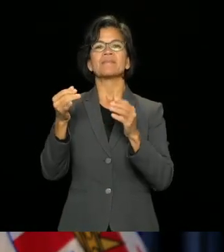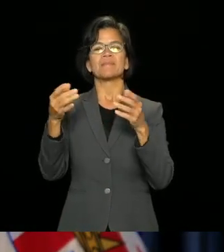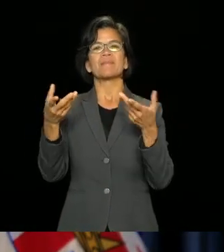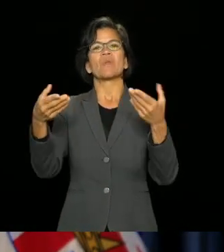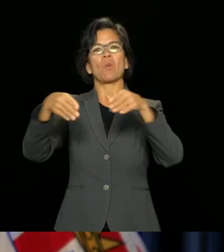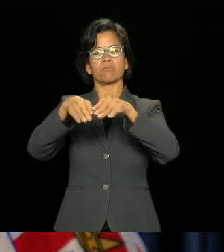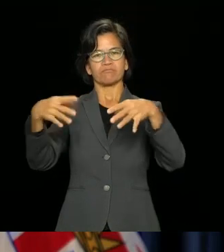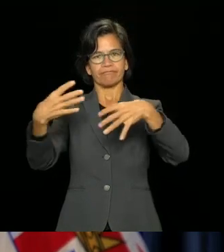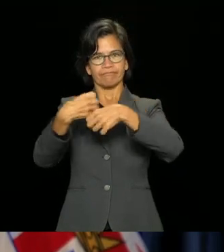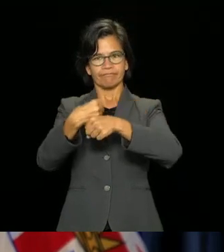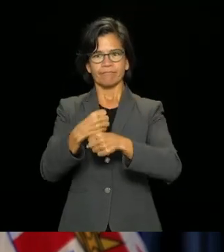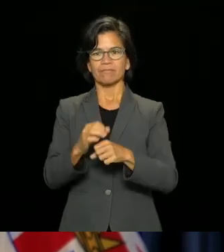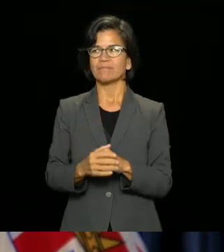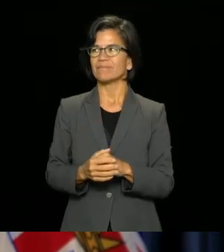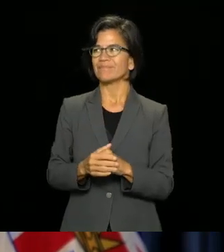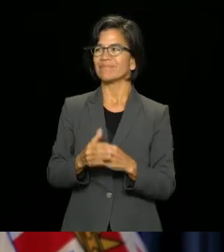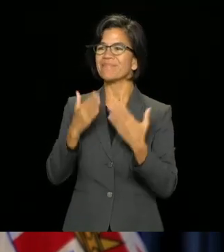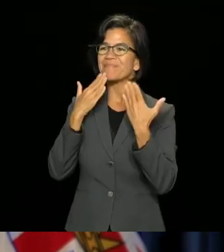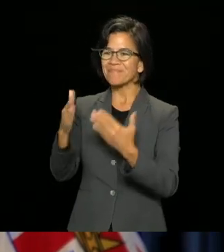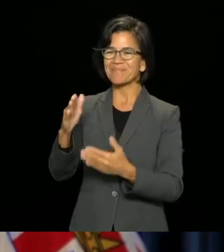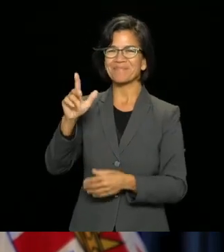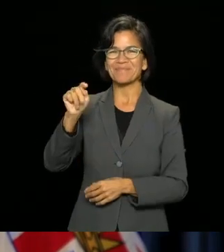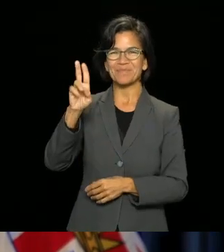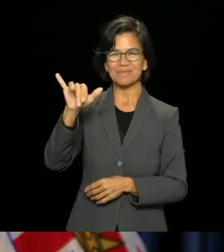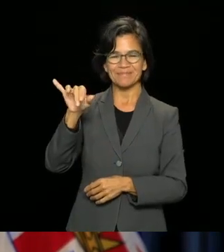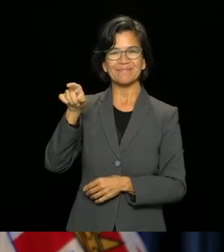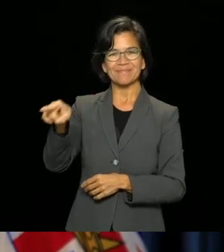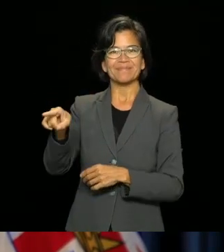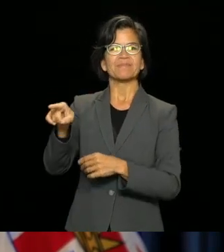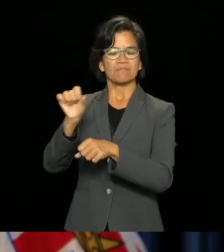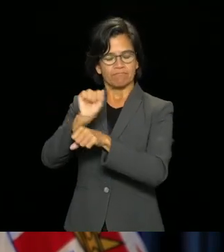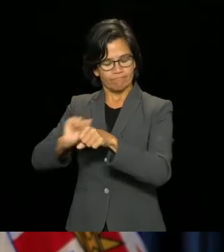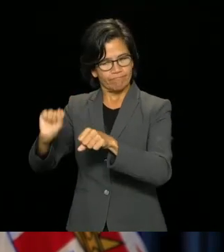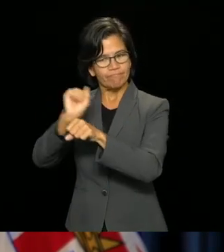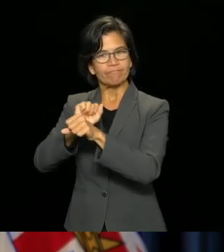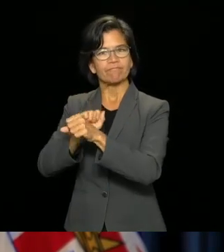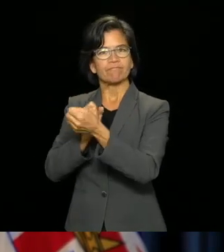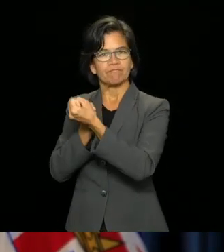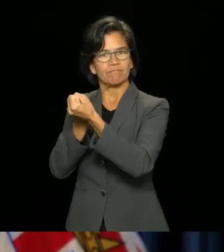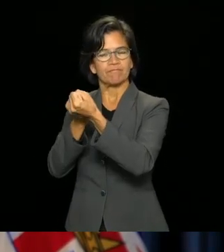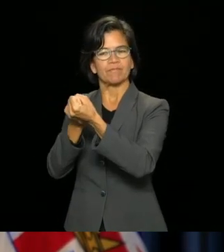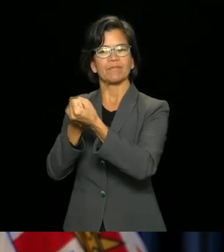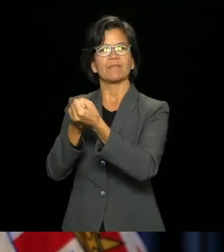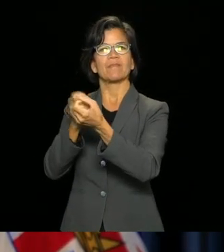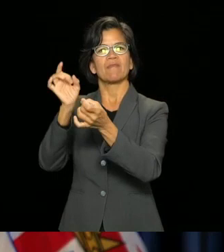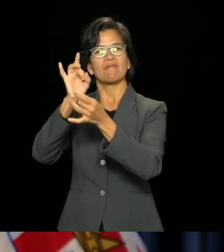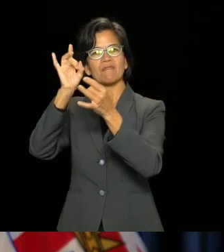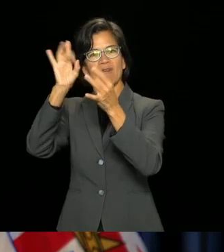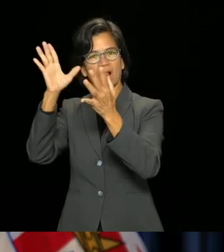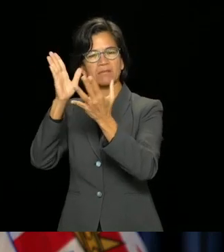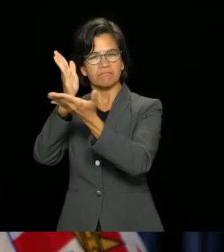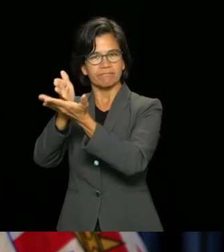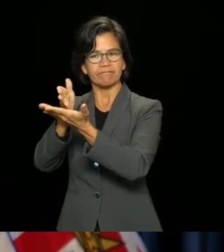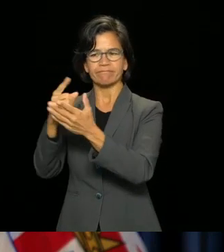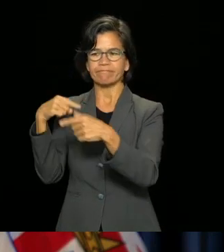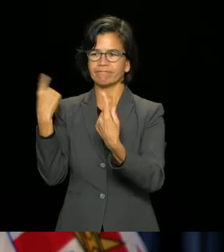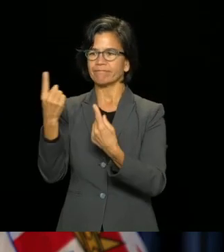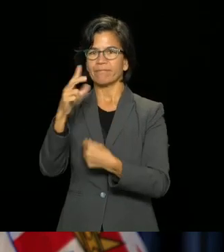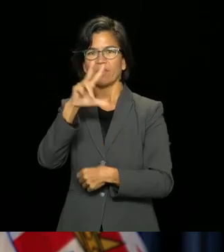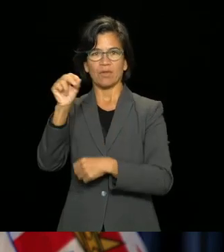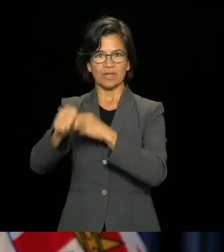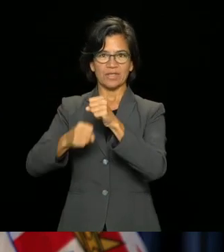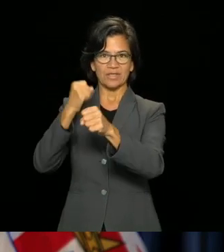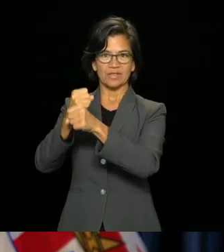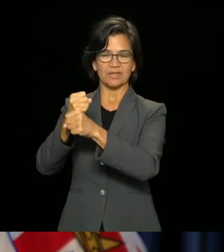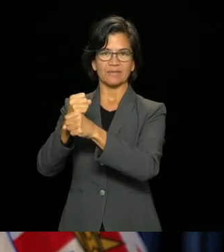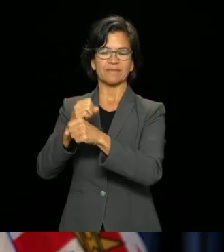Tracy, as well. Tracy is a remarkable woman who has been advocating for improved services in the gender-based violence sector for over